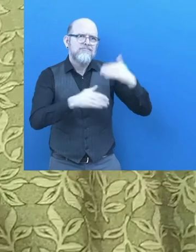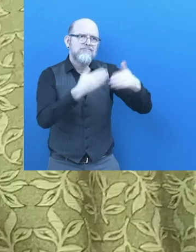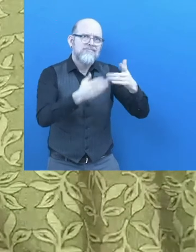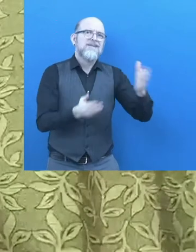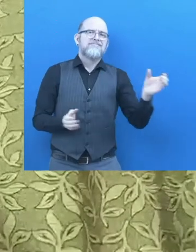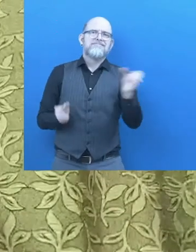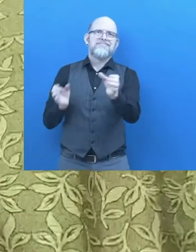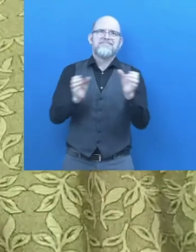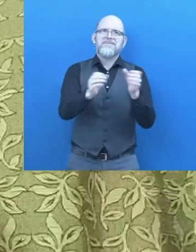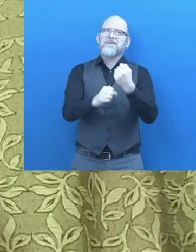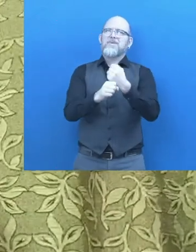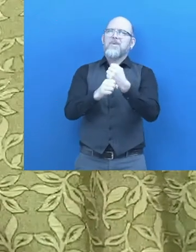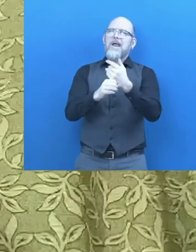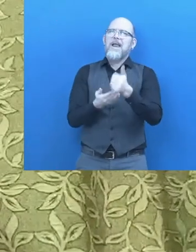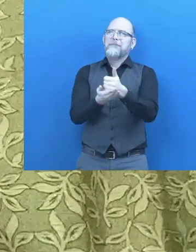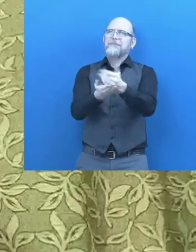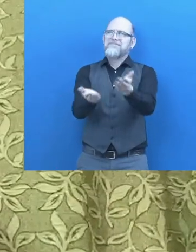to open up job for visually impaired.